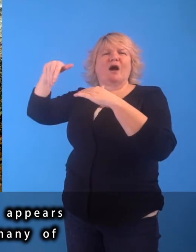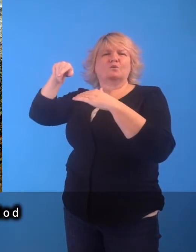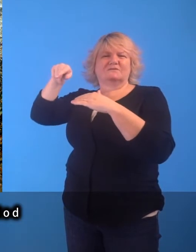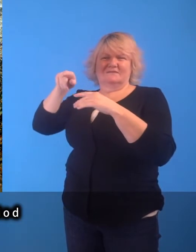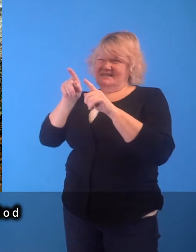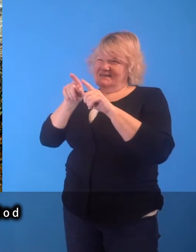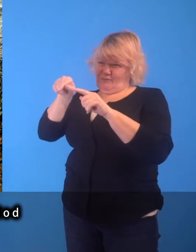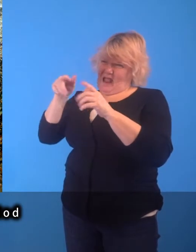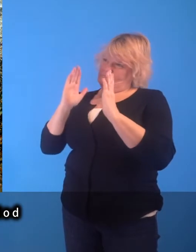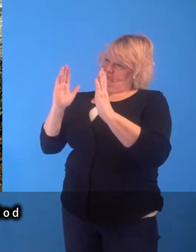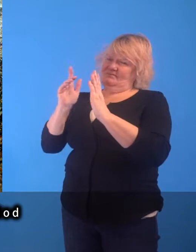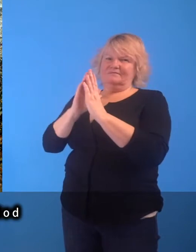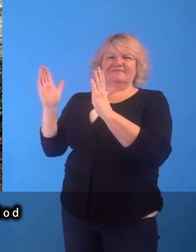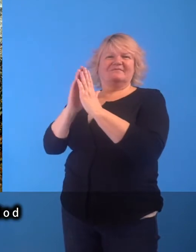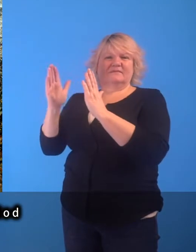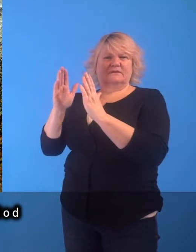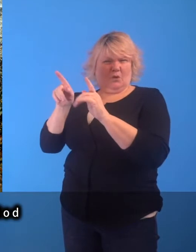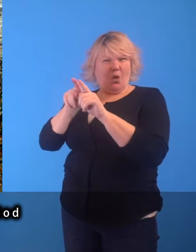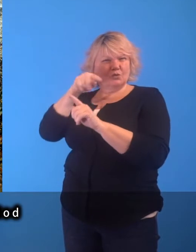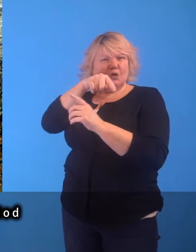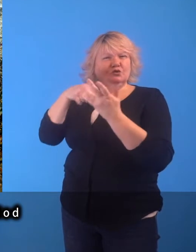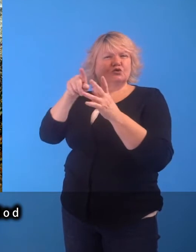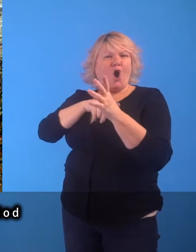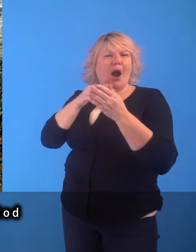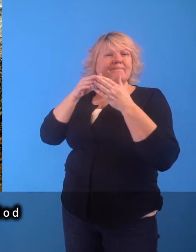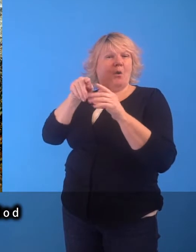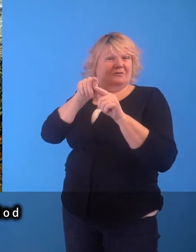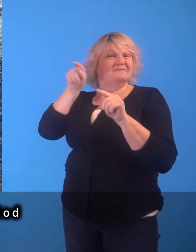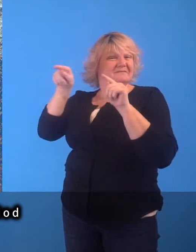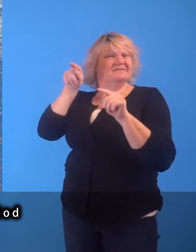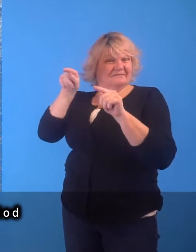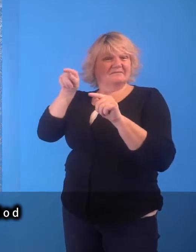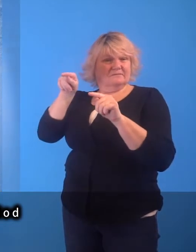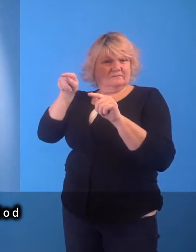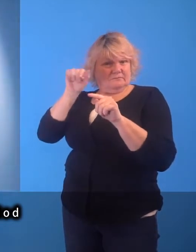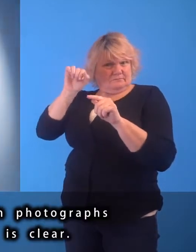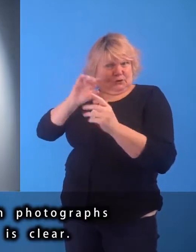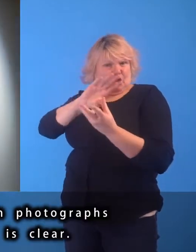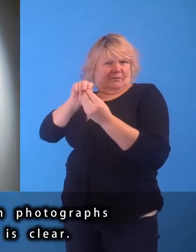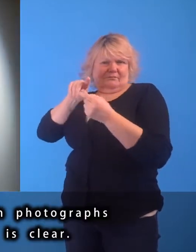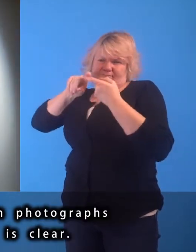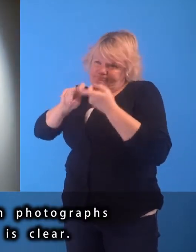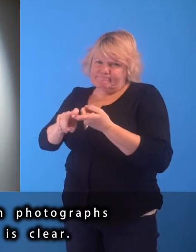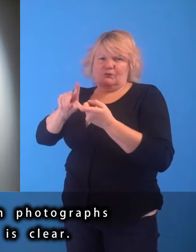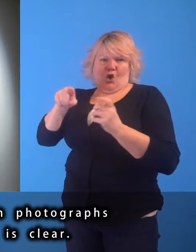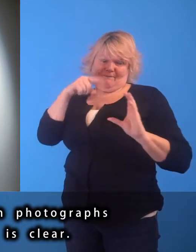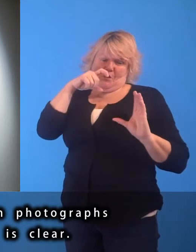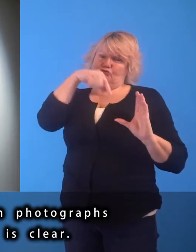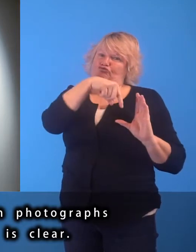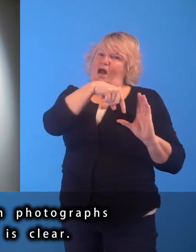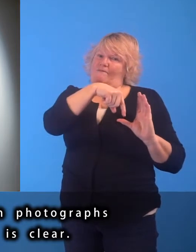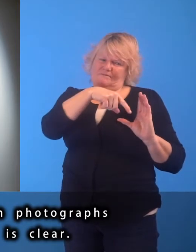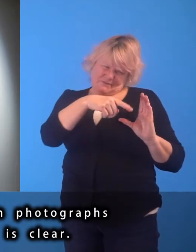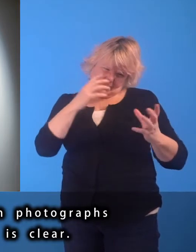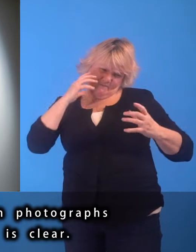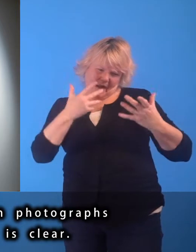of Hornel's works from this period. See also The Toy Boat. While his complete